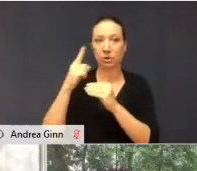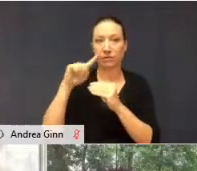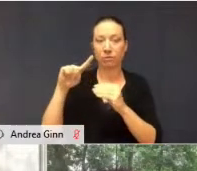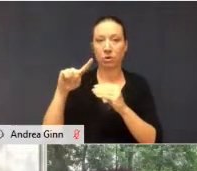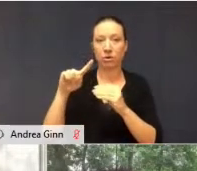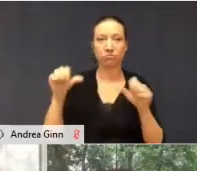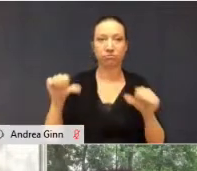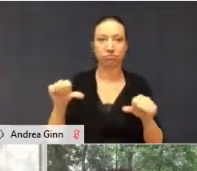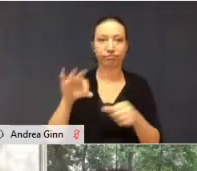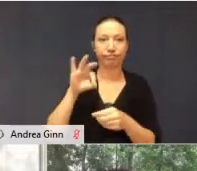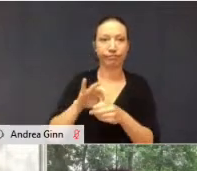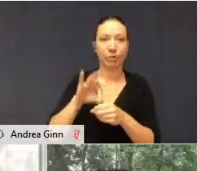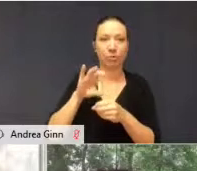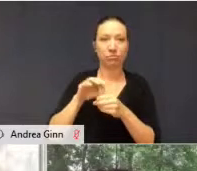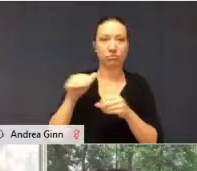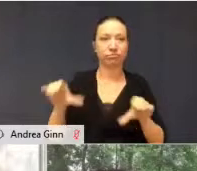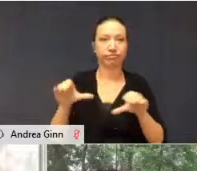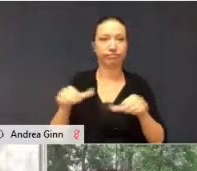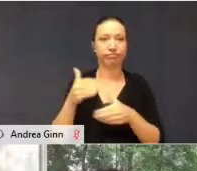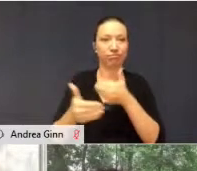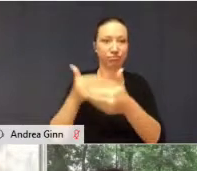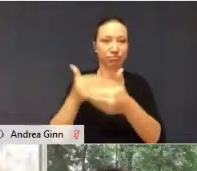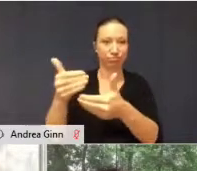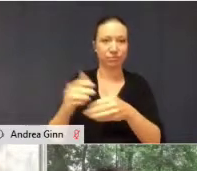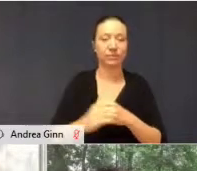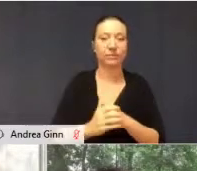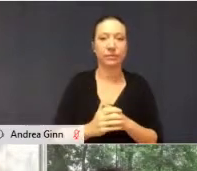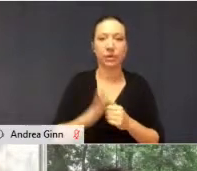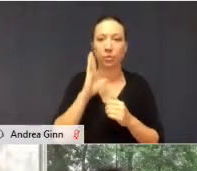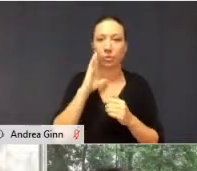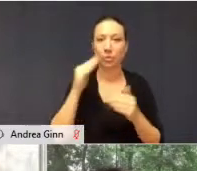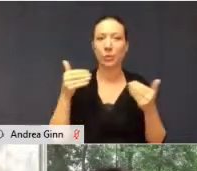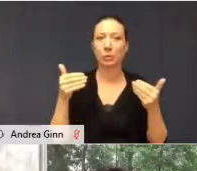Now let's go ahead and do the introductions.